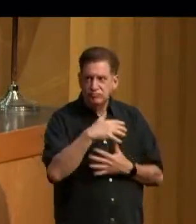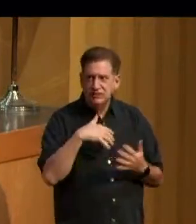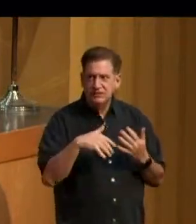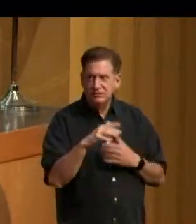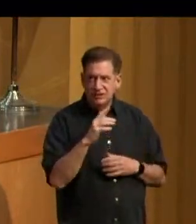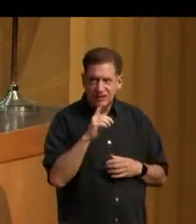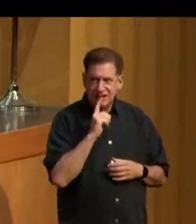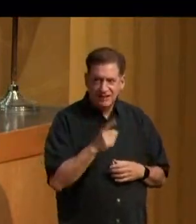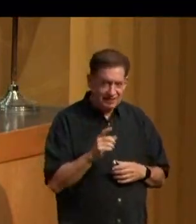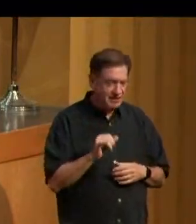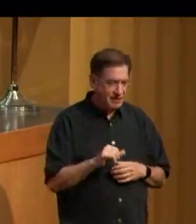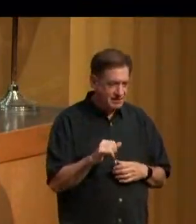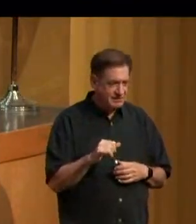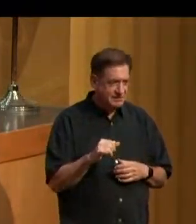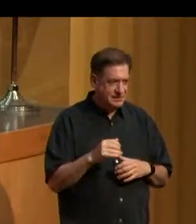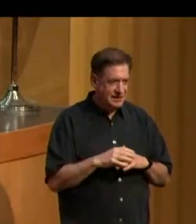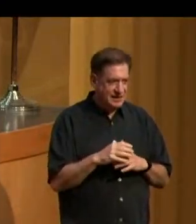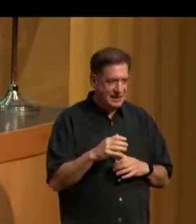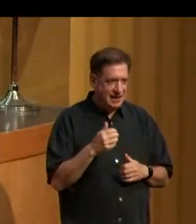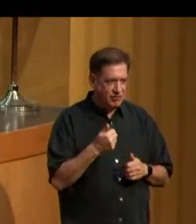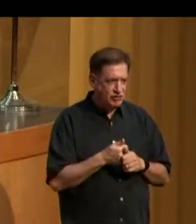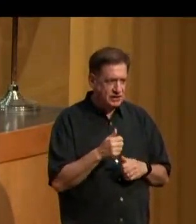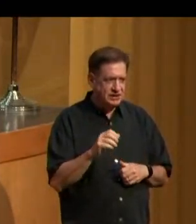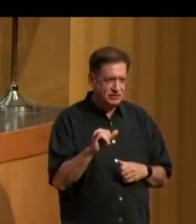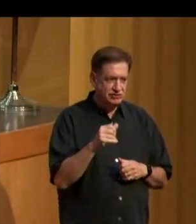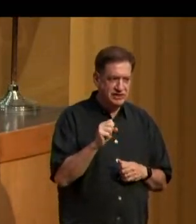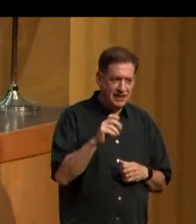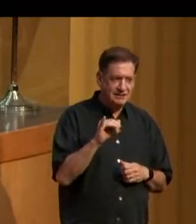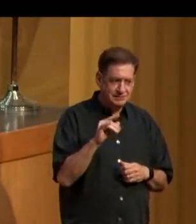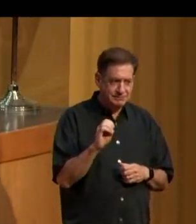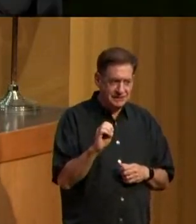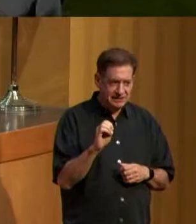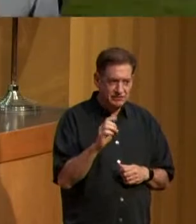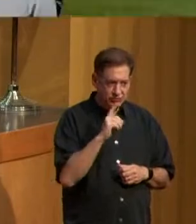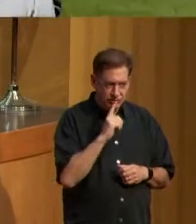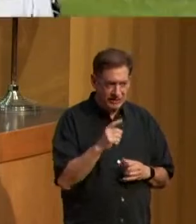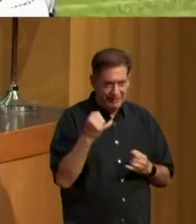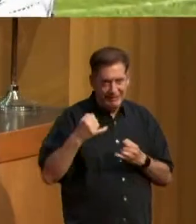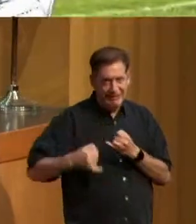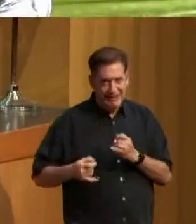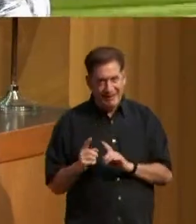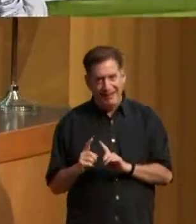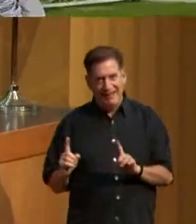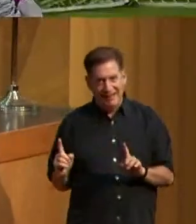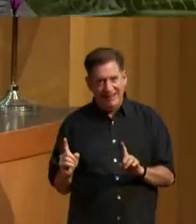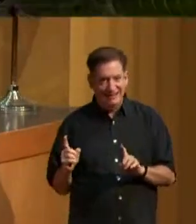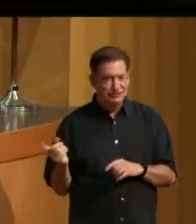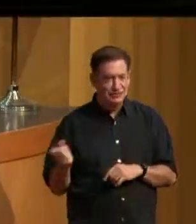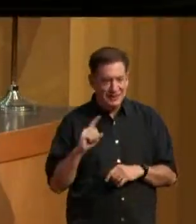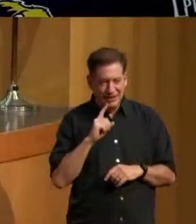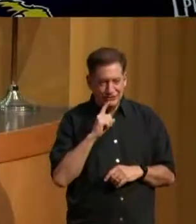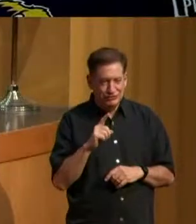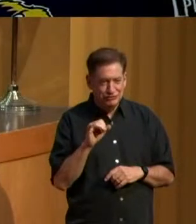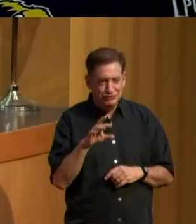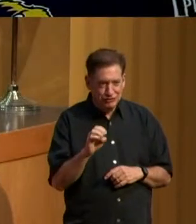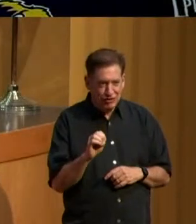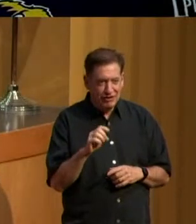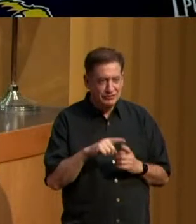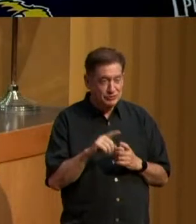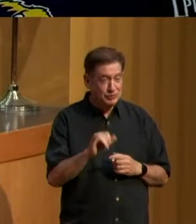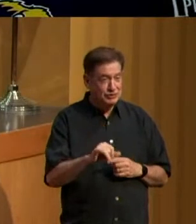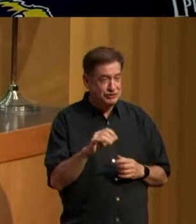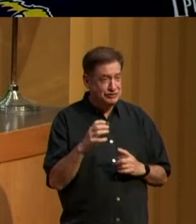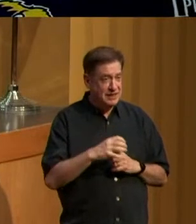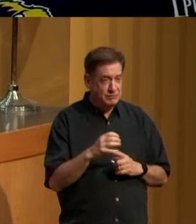of the ones that was last at when we run on the track, and she was the one that actually scored on both of our championships here